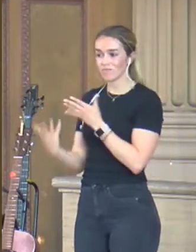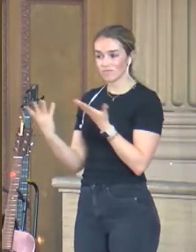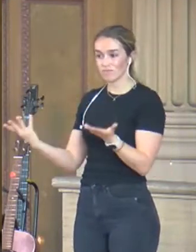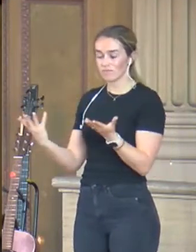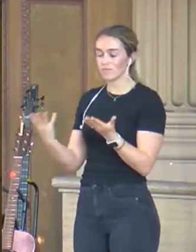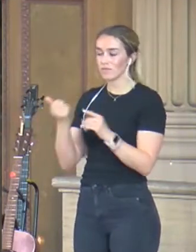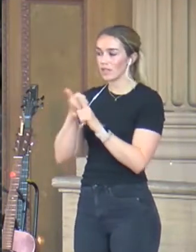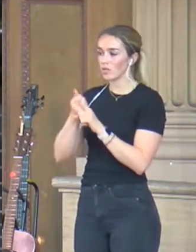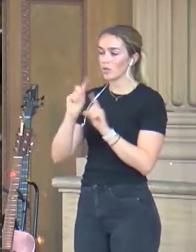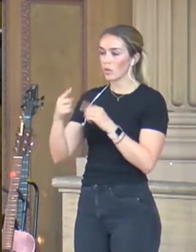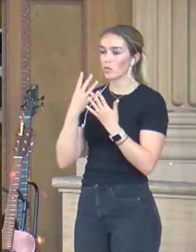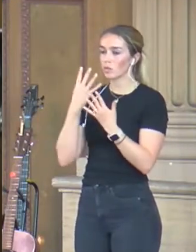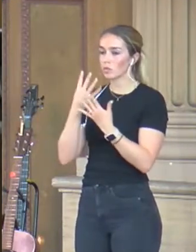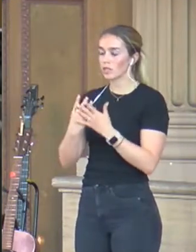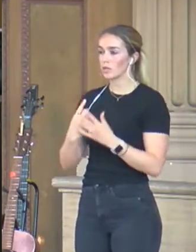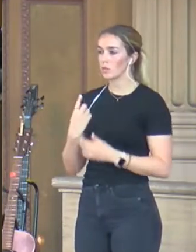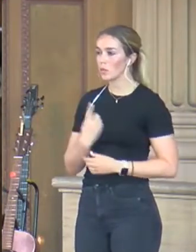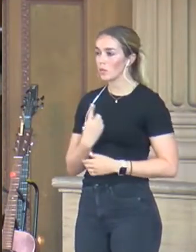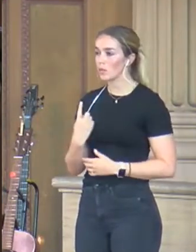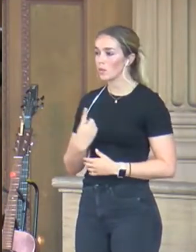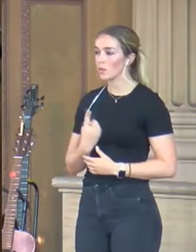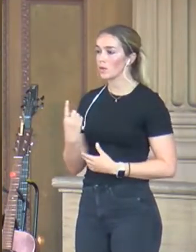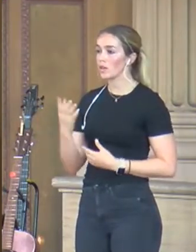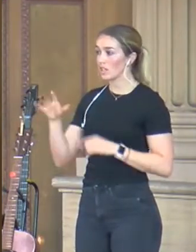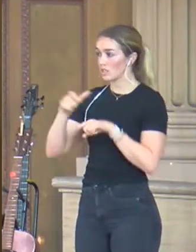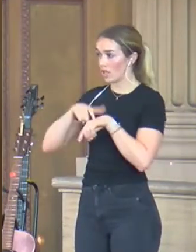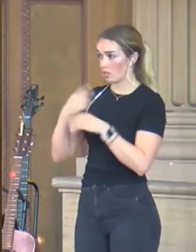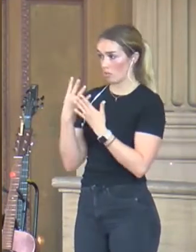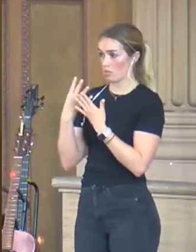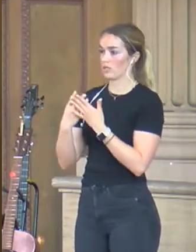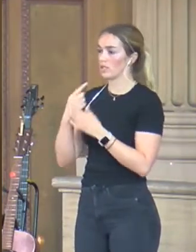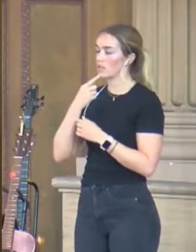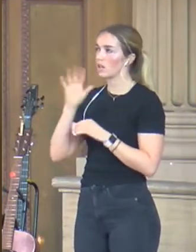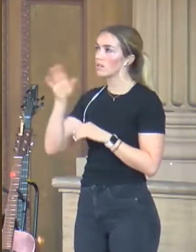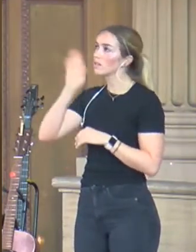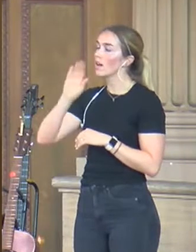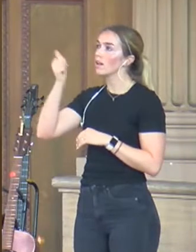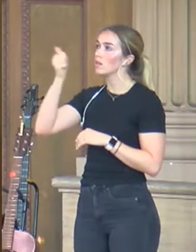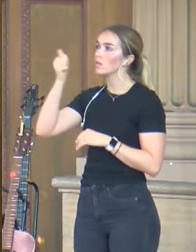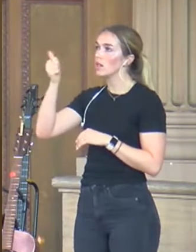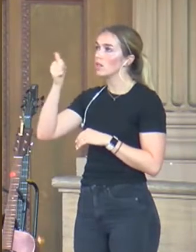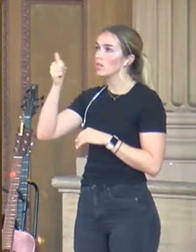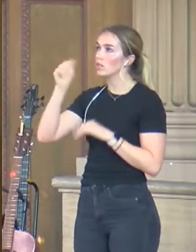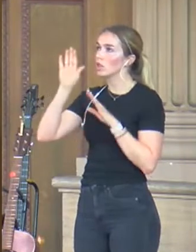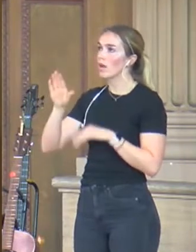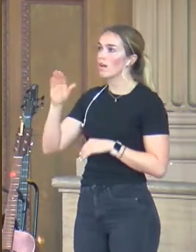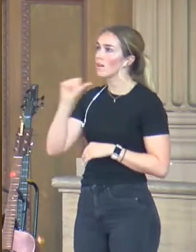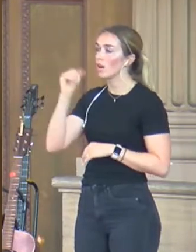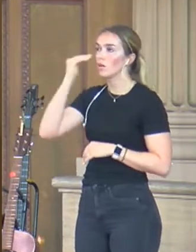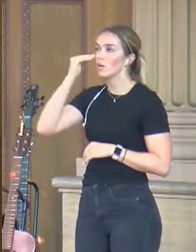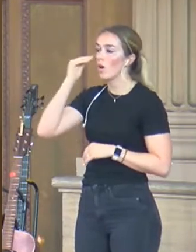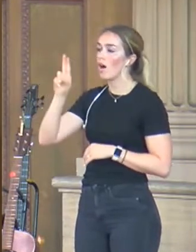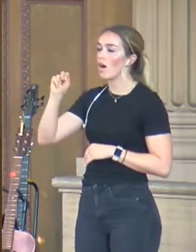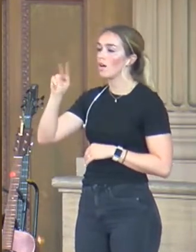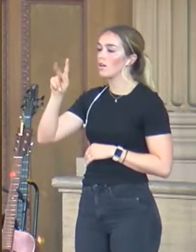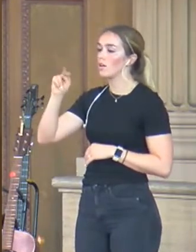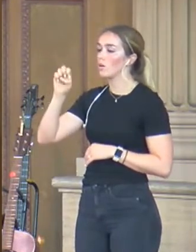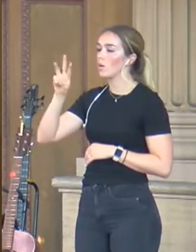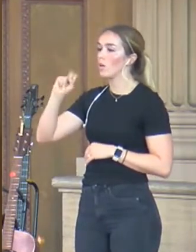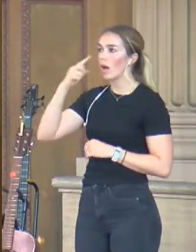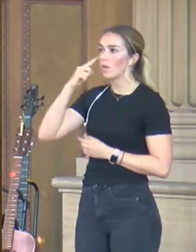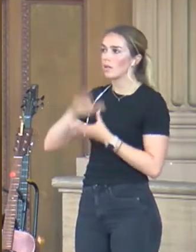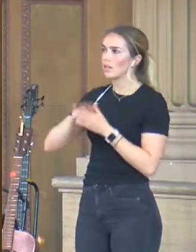imprisoned. He was isolated. And in his duress in prison, he wrote, God is to me the great unknown. I believe in him, but